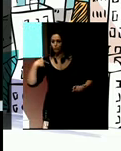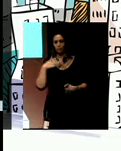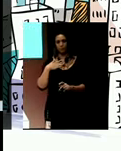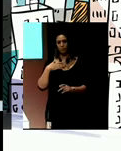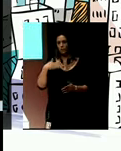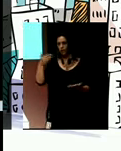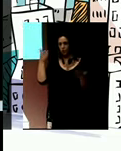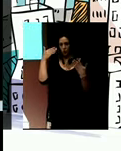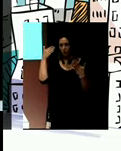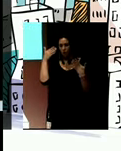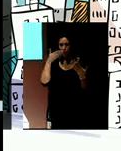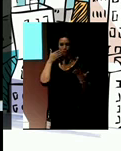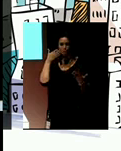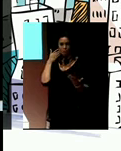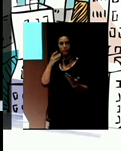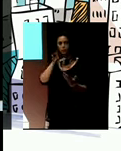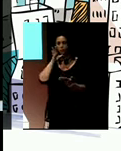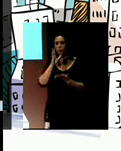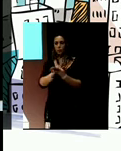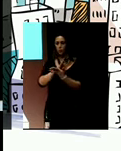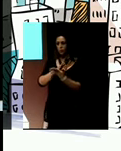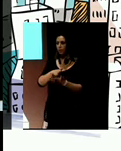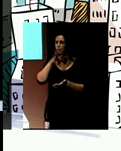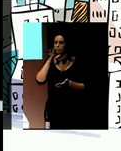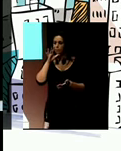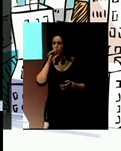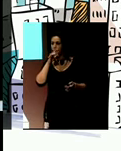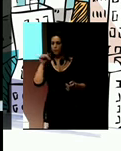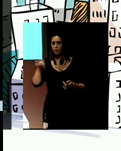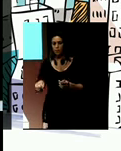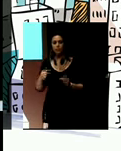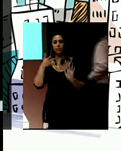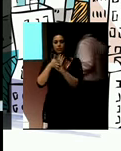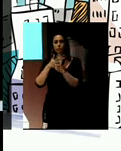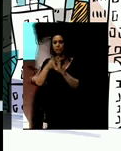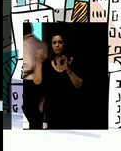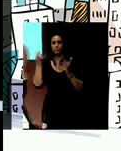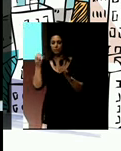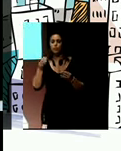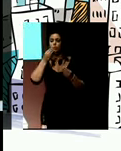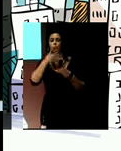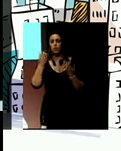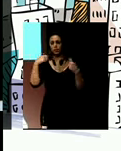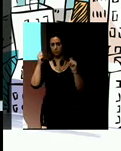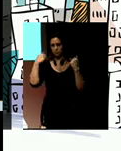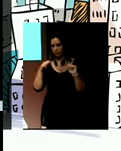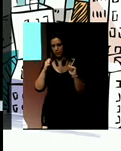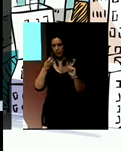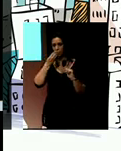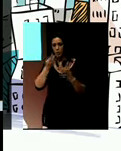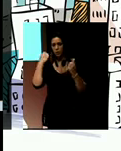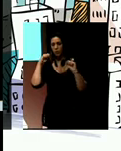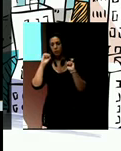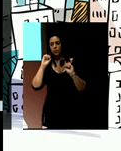It is an honor for me to moderate it because we are going to talk about good practices that